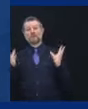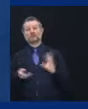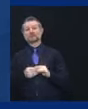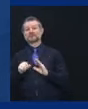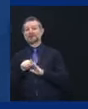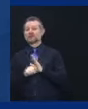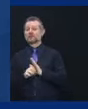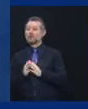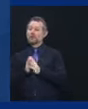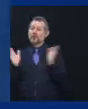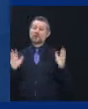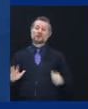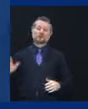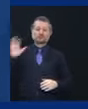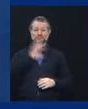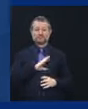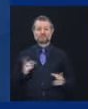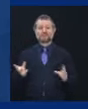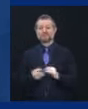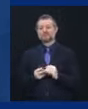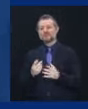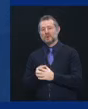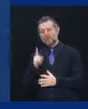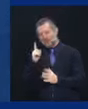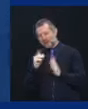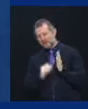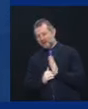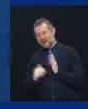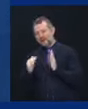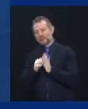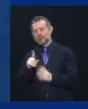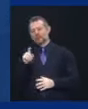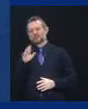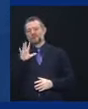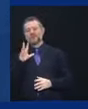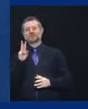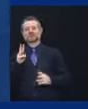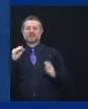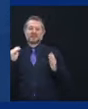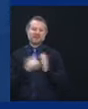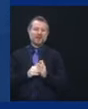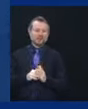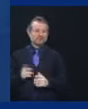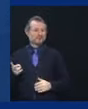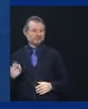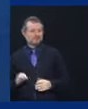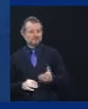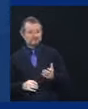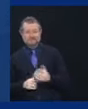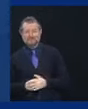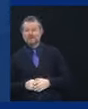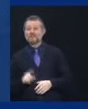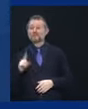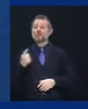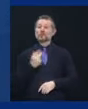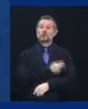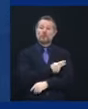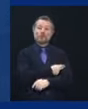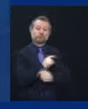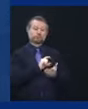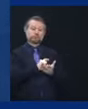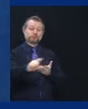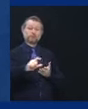total doses, 1,156,000. First doses, and second